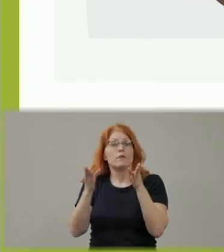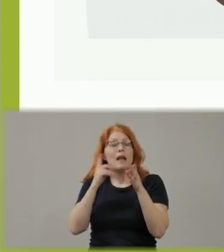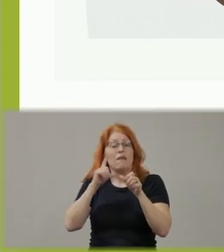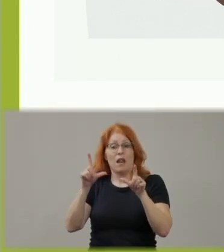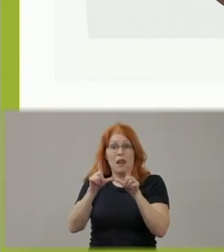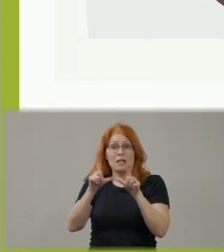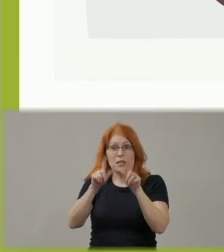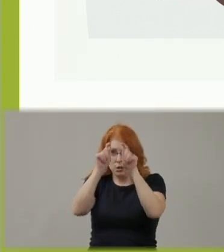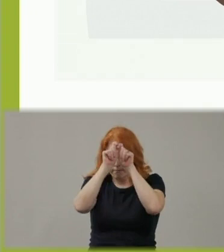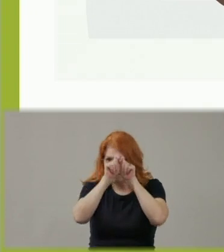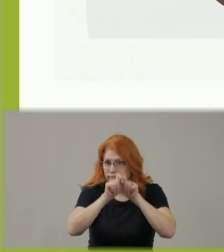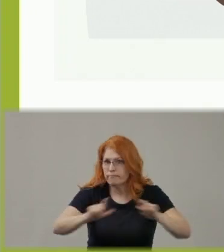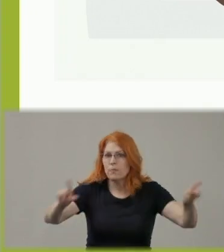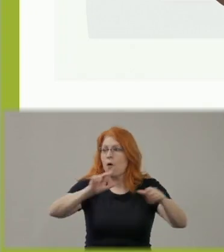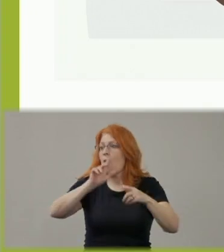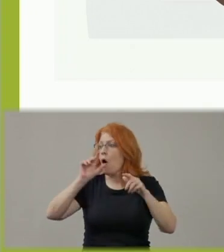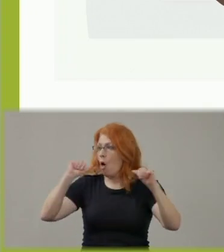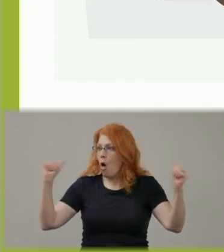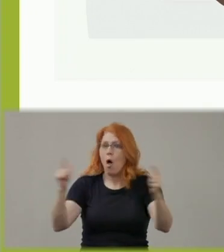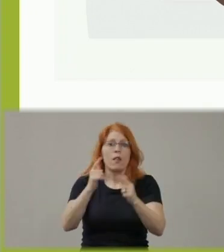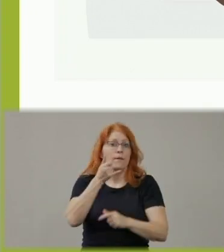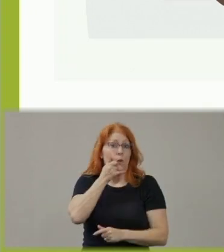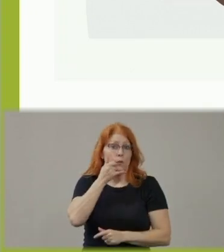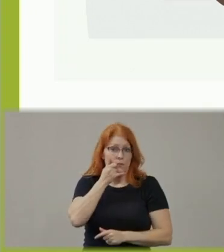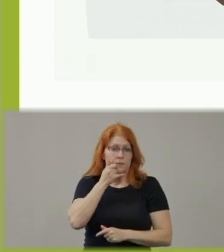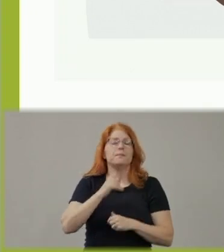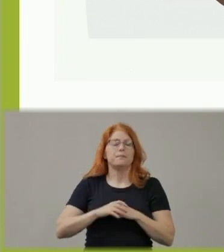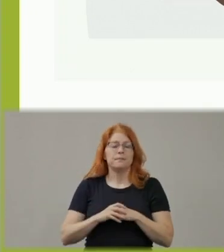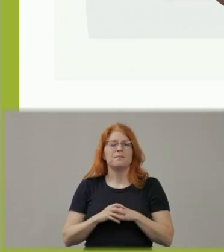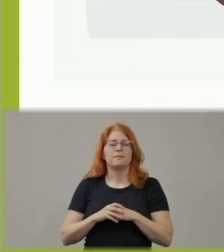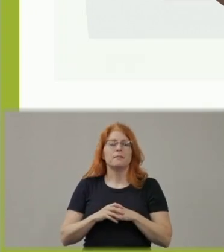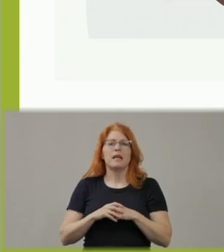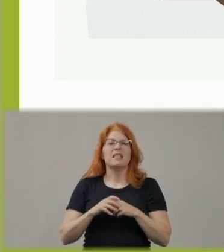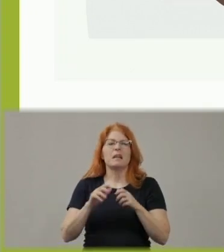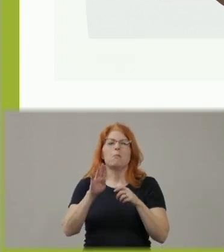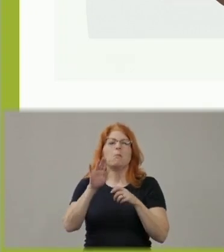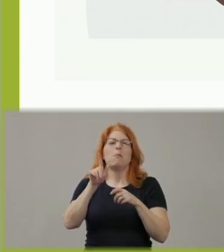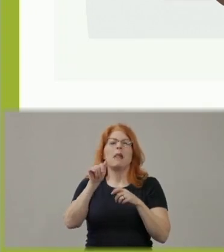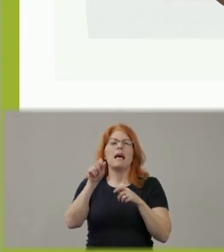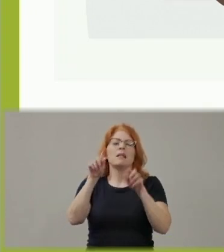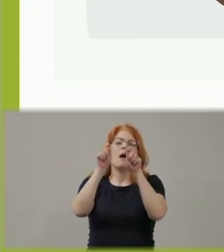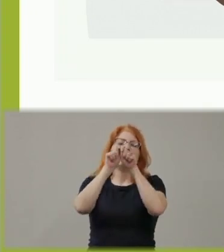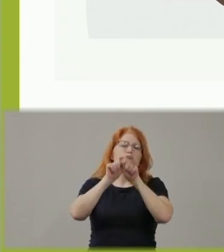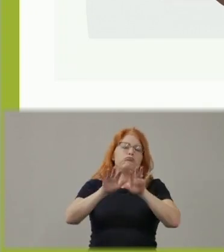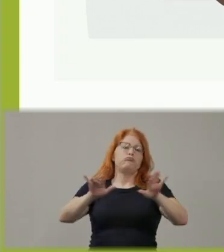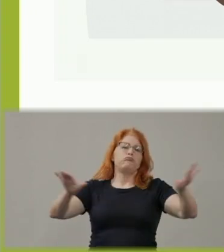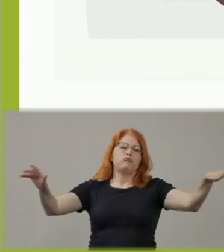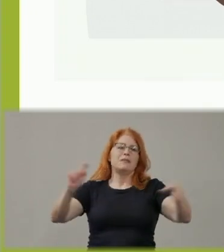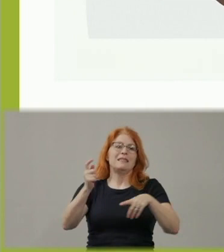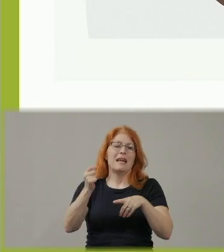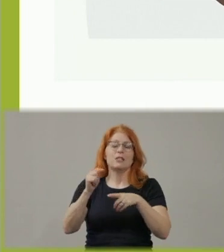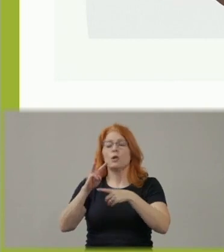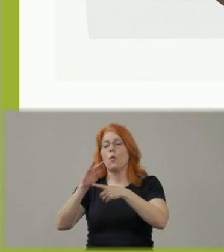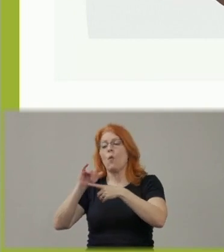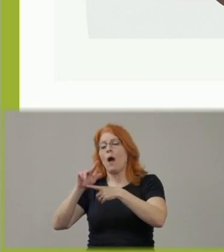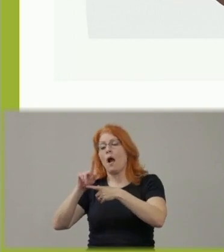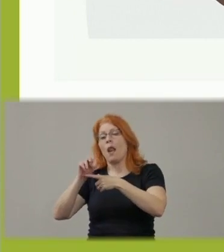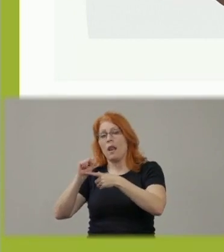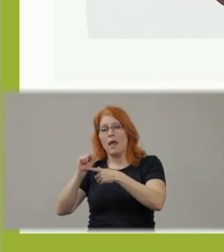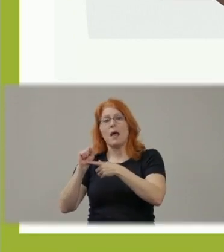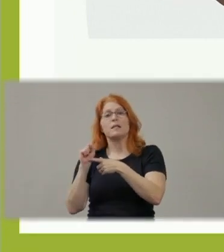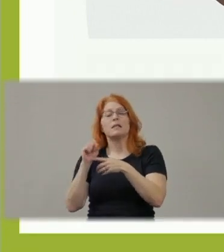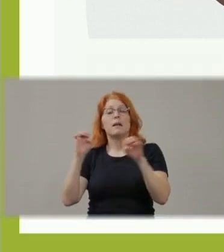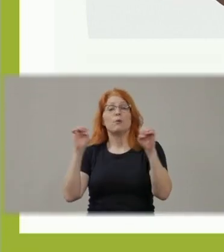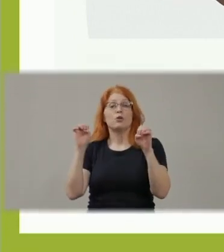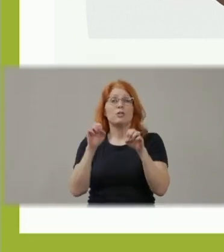send that to all of your phones. It's a blast public messaging text through the wireless emergency alert